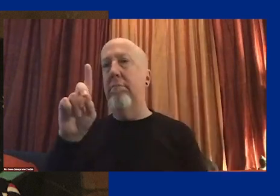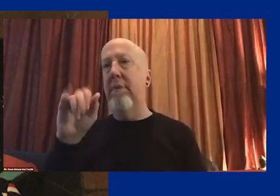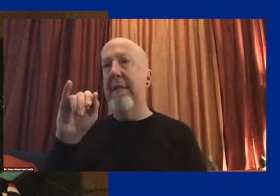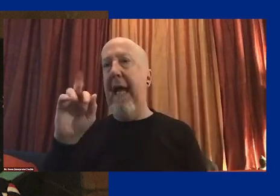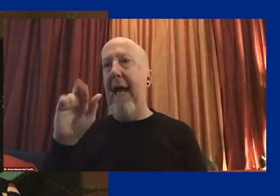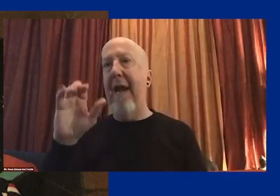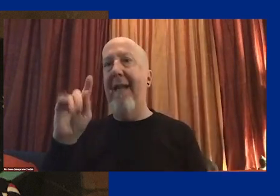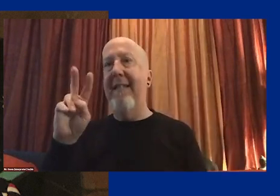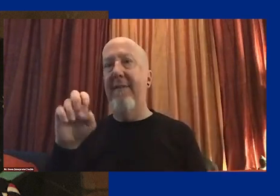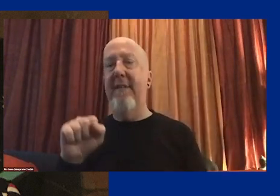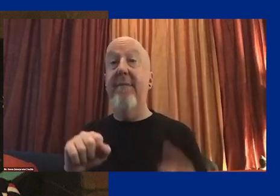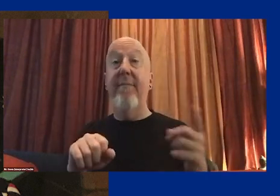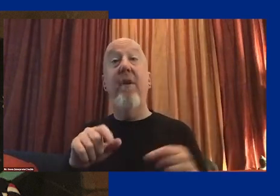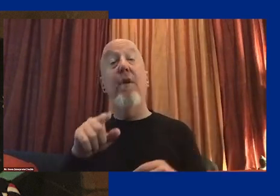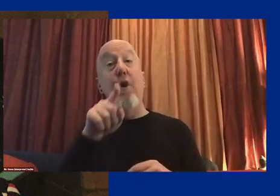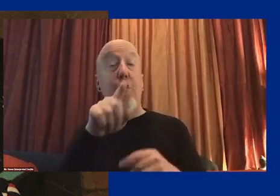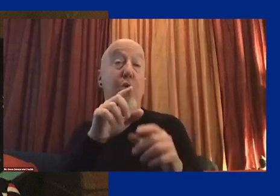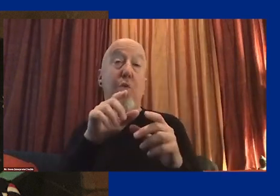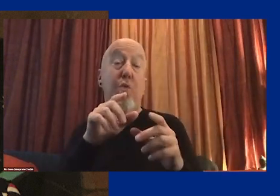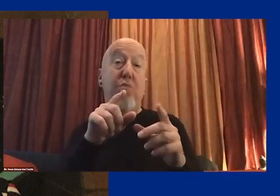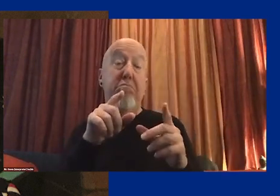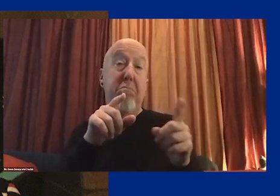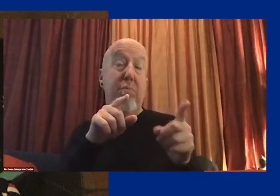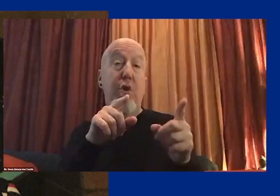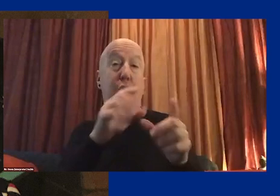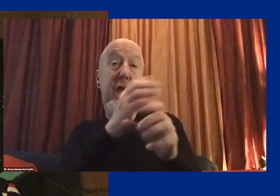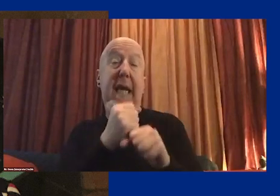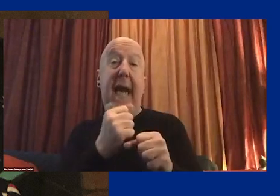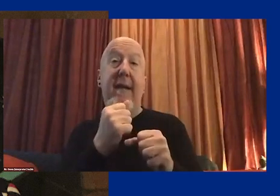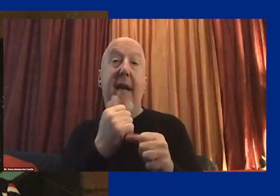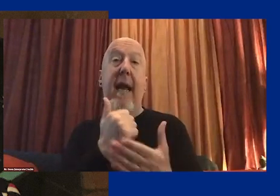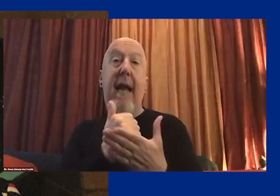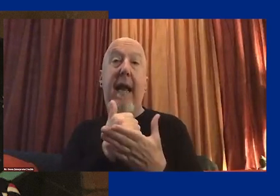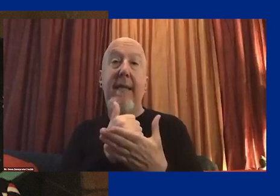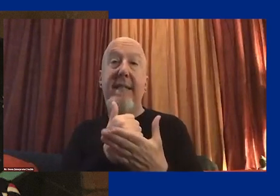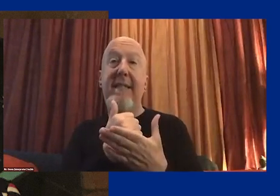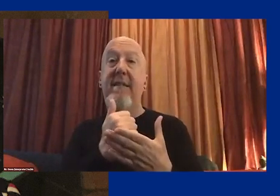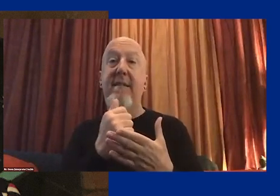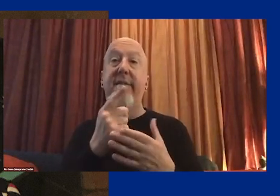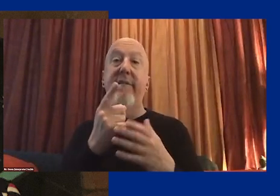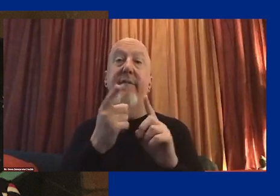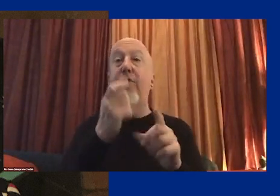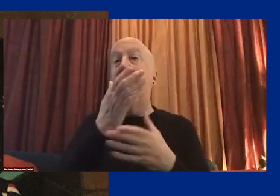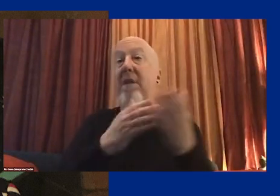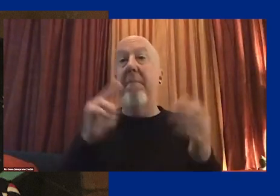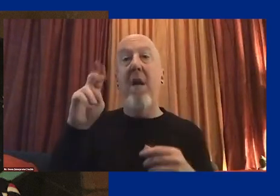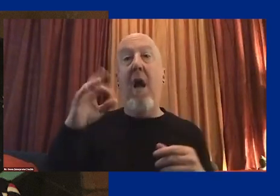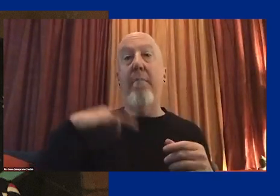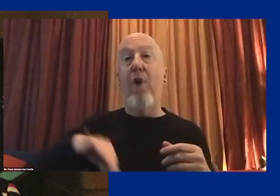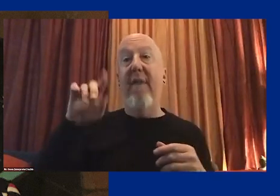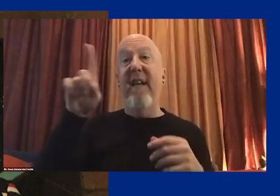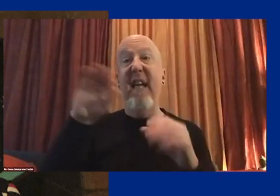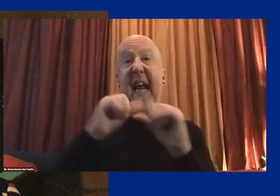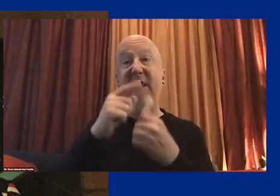get assistance from some nonprofits